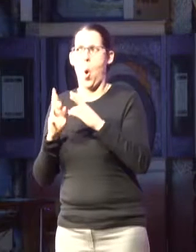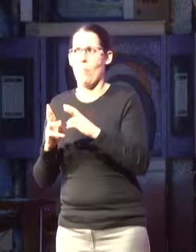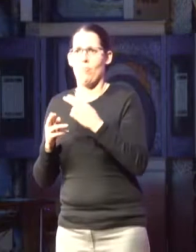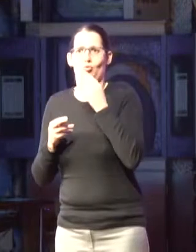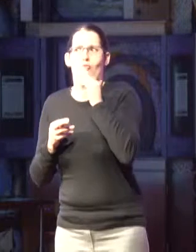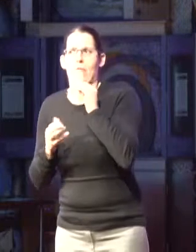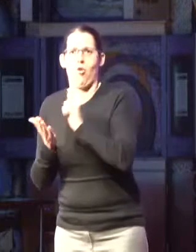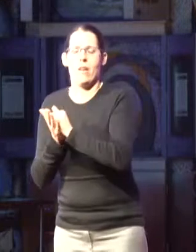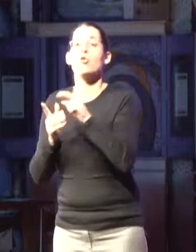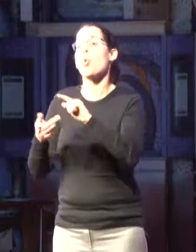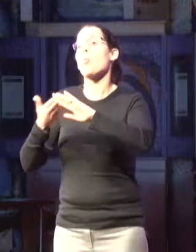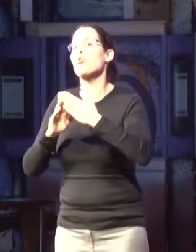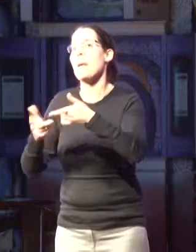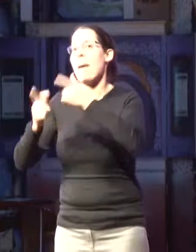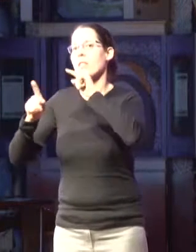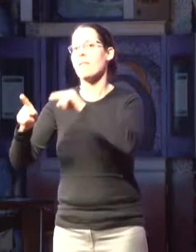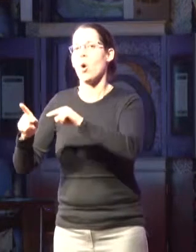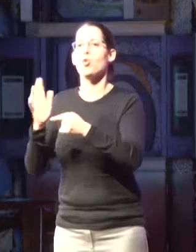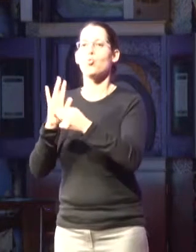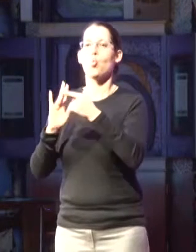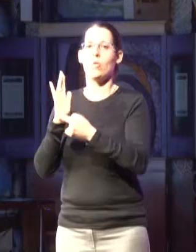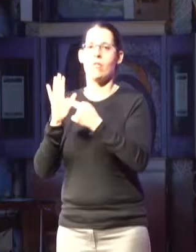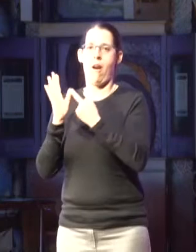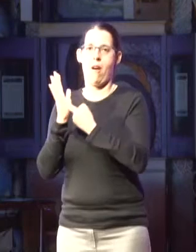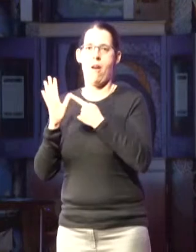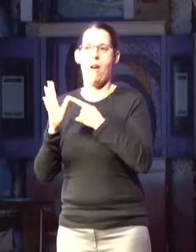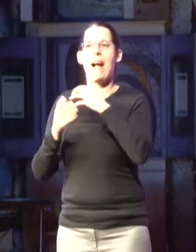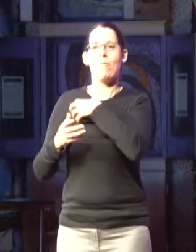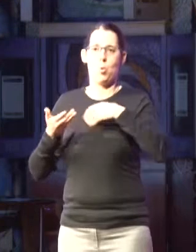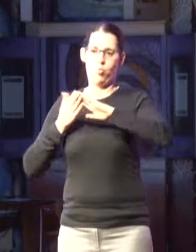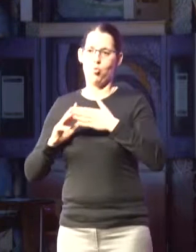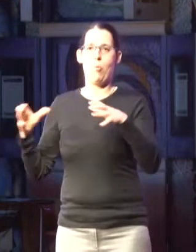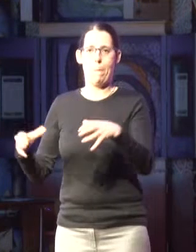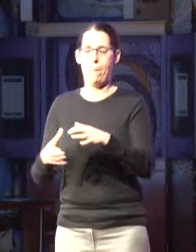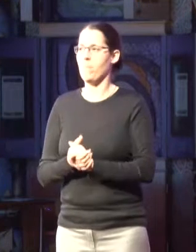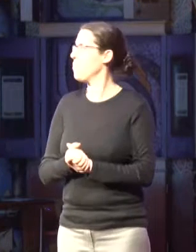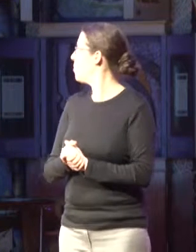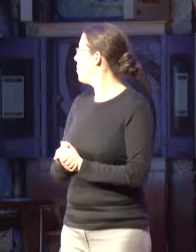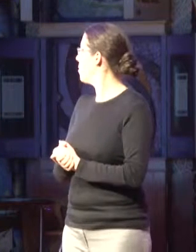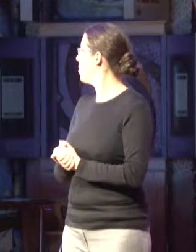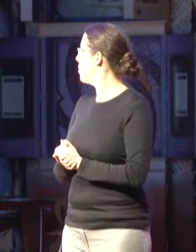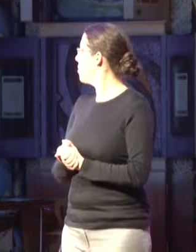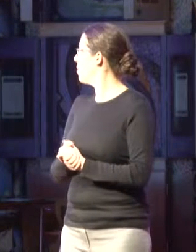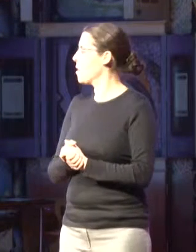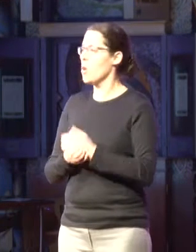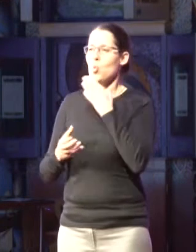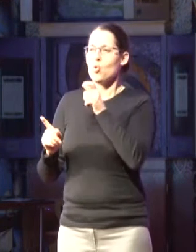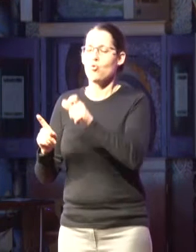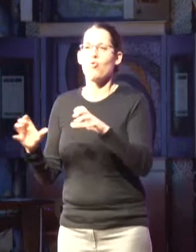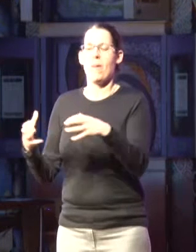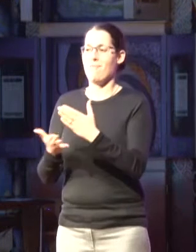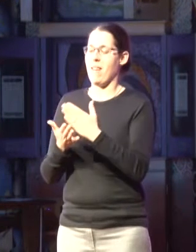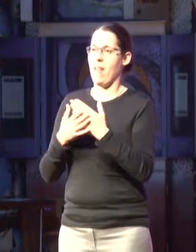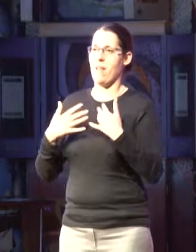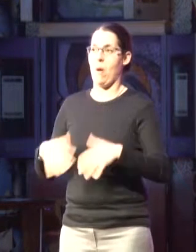Totra government user group. It's clear from the sorts of glowing recommendations that came with her application that she's